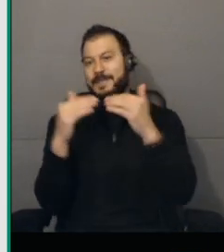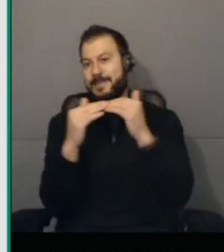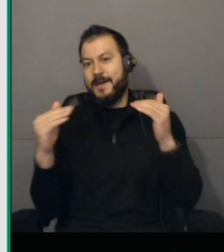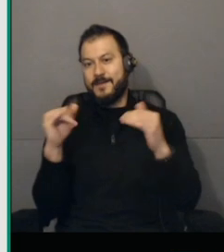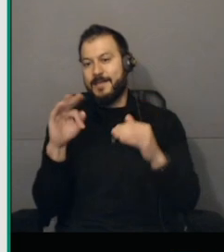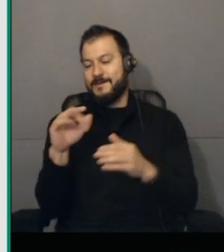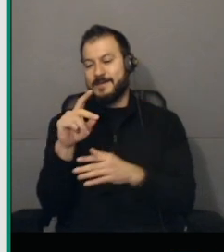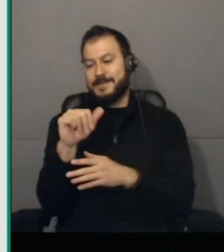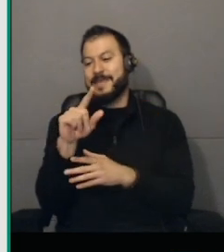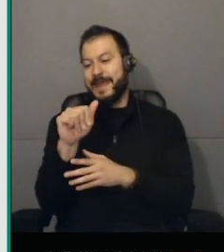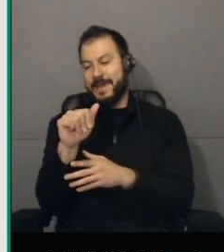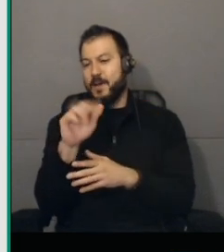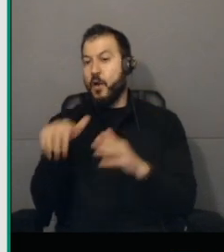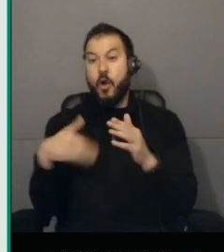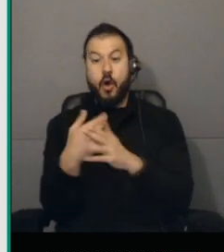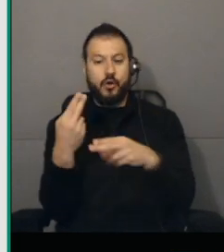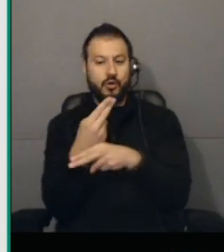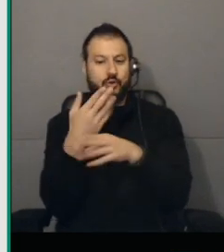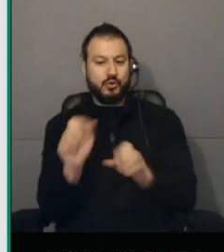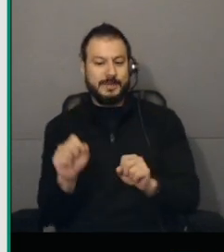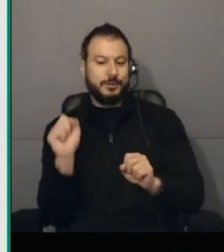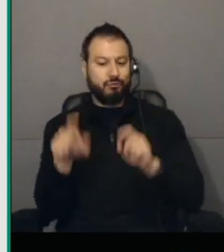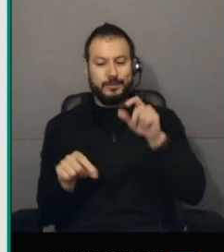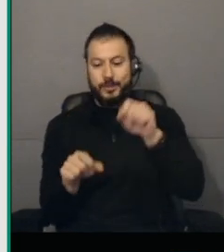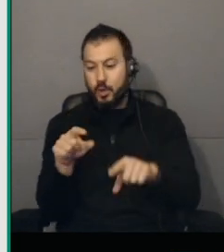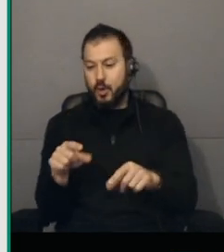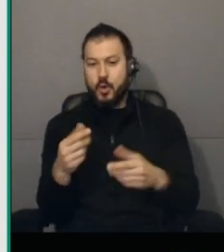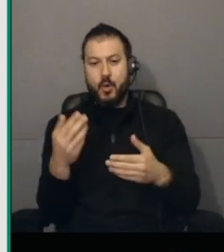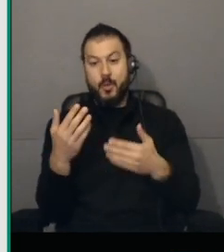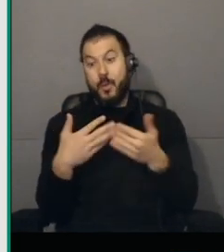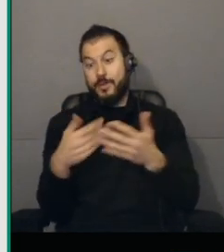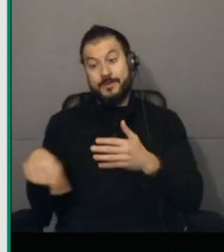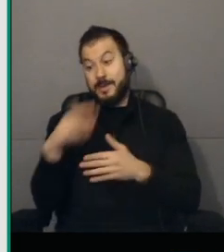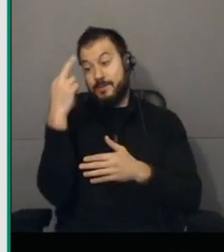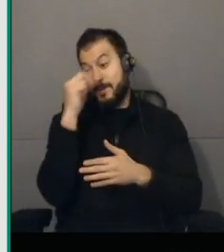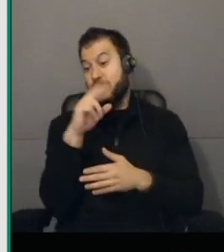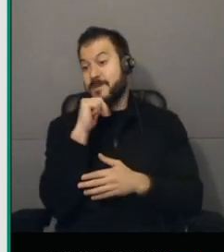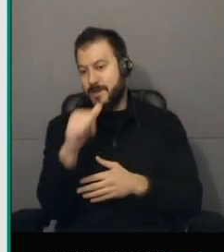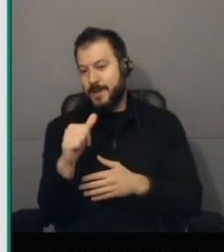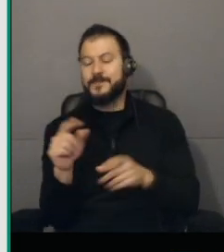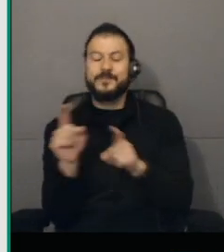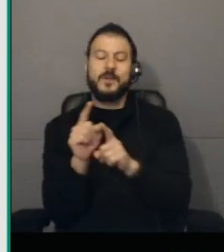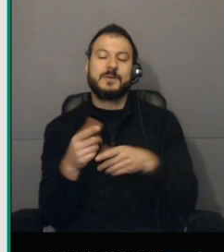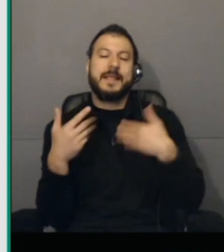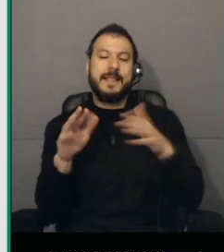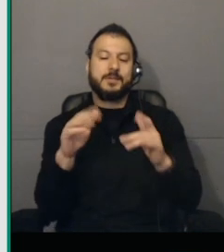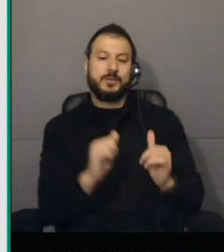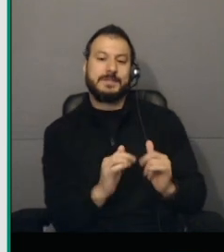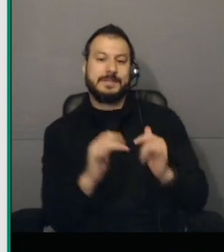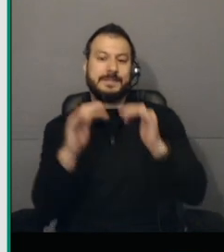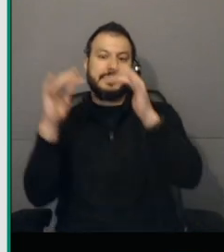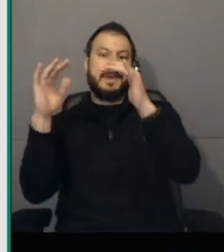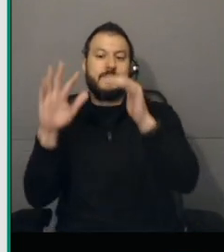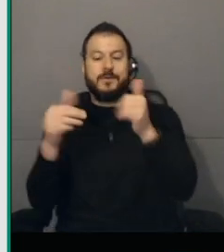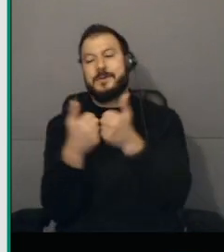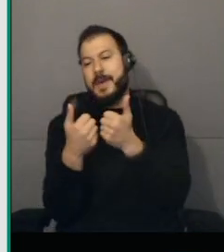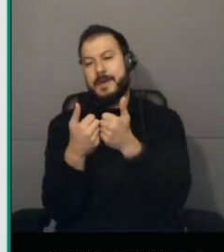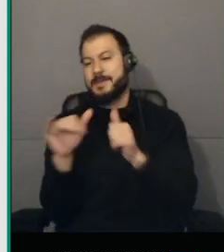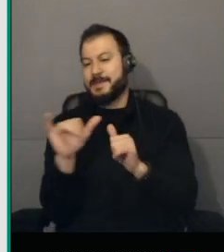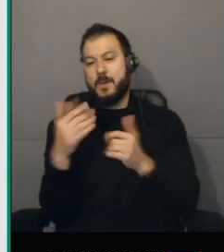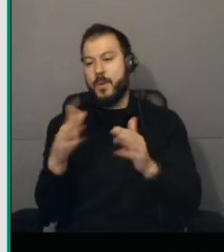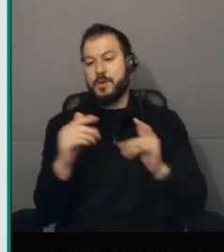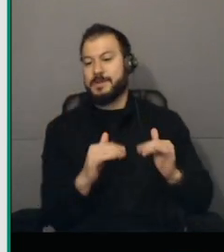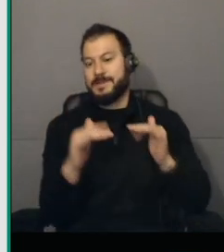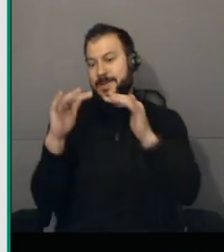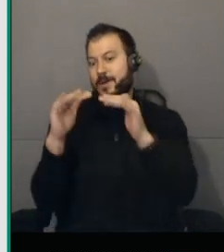coverage, since all users have the ability to contribute, whether they even realize it or not. And it also allows you to scale your test force in the same way that you would